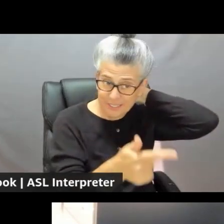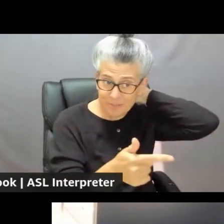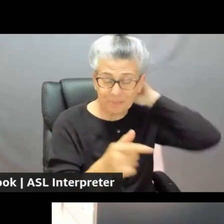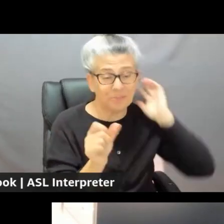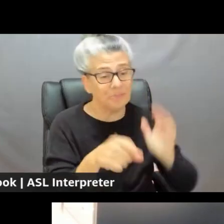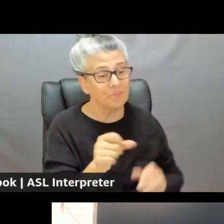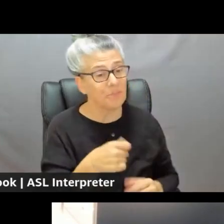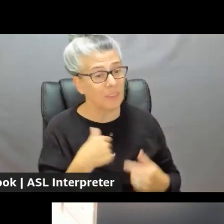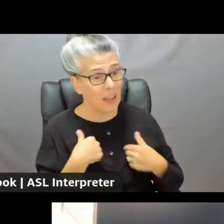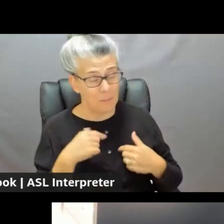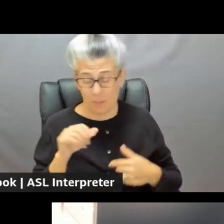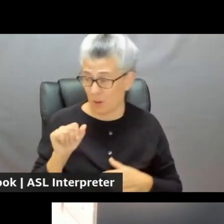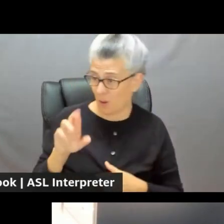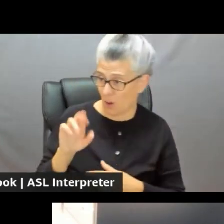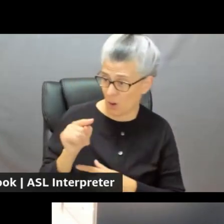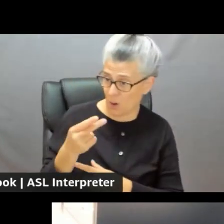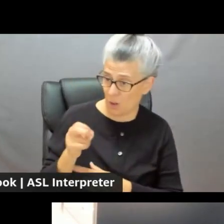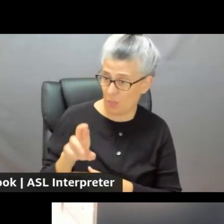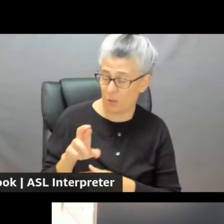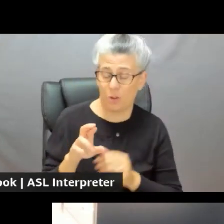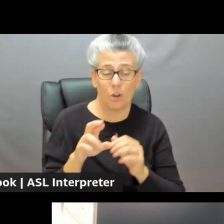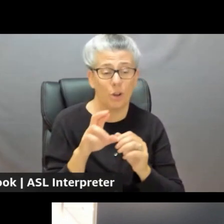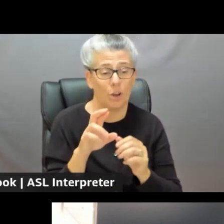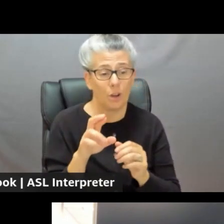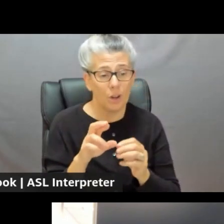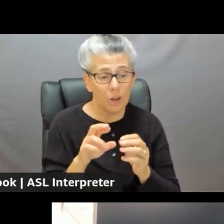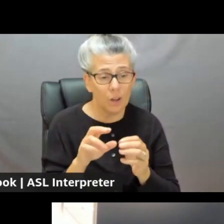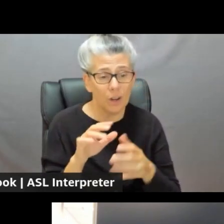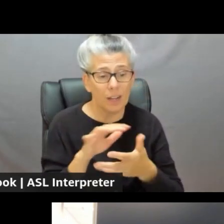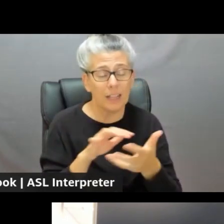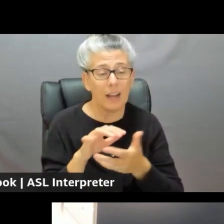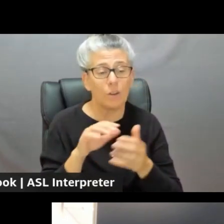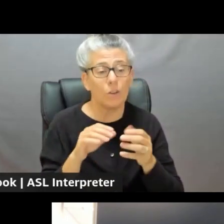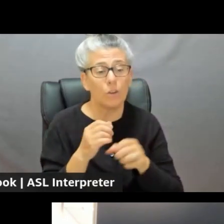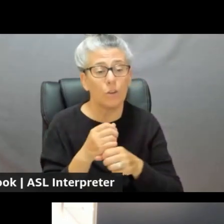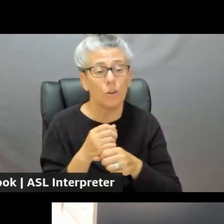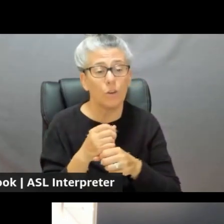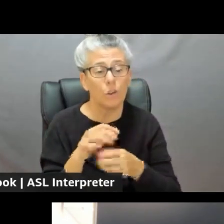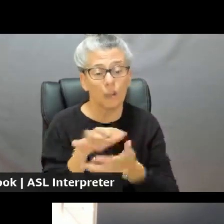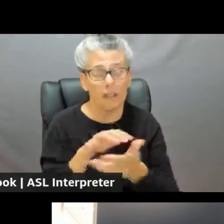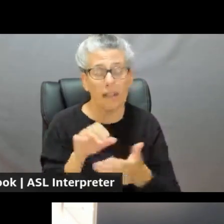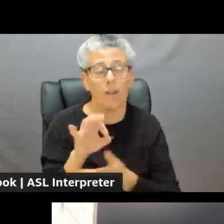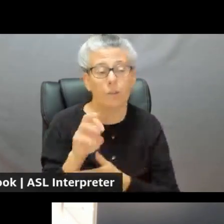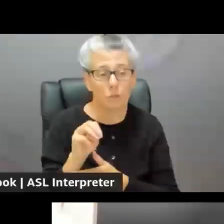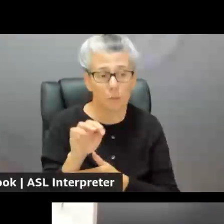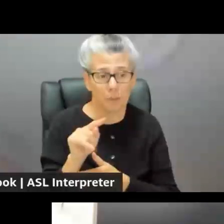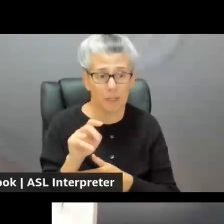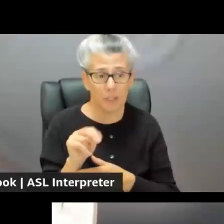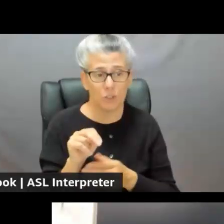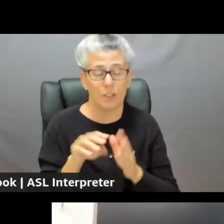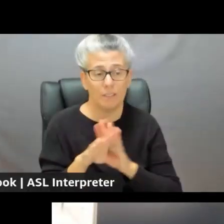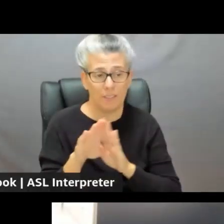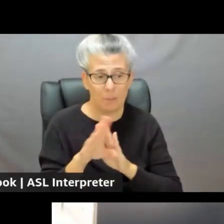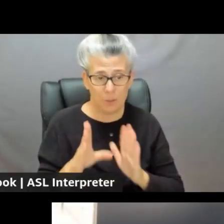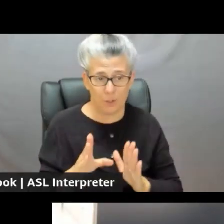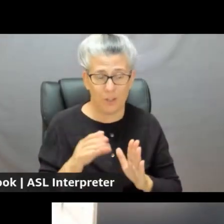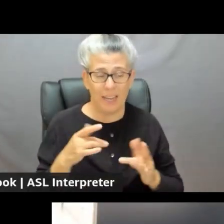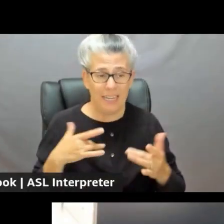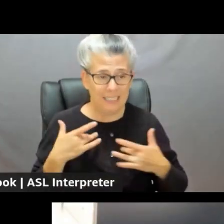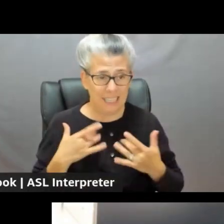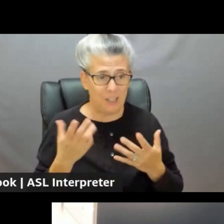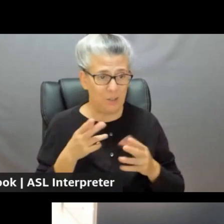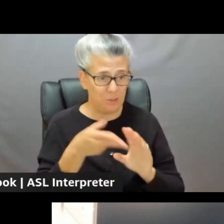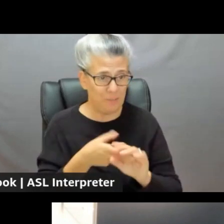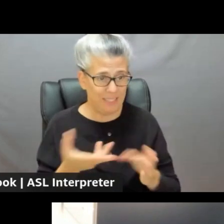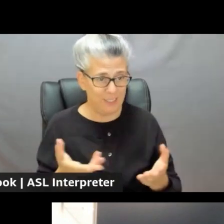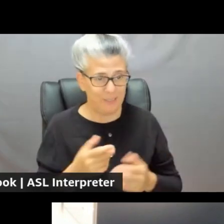a software developer in AWS CloudFormation, and yeah, really excited to demo this new intrinsic function. This is awesome. I'm really excited for everyone here. And I